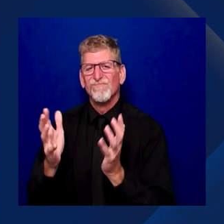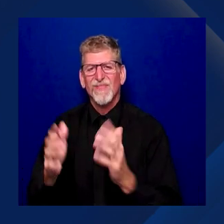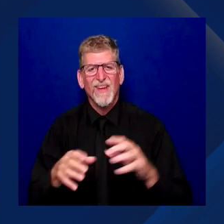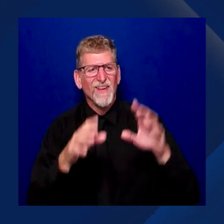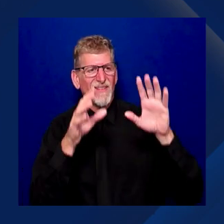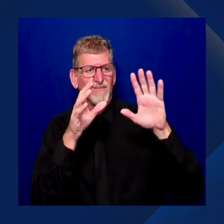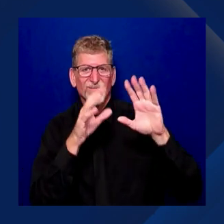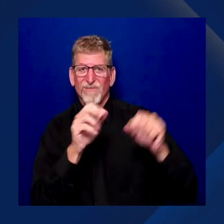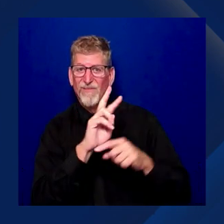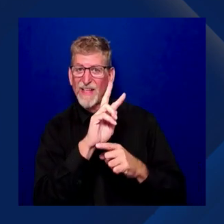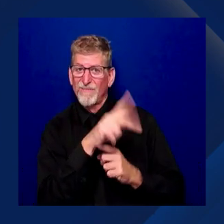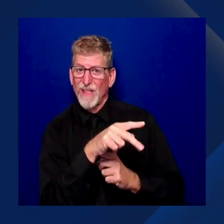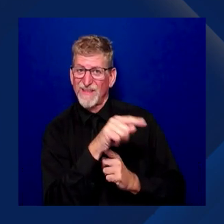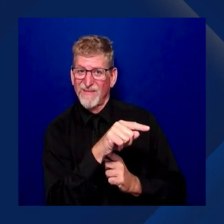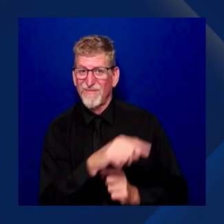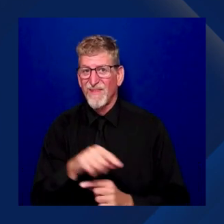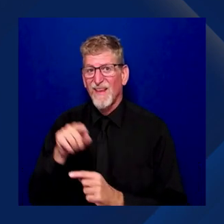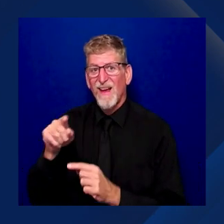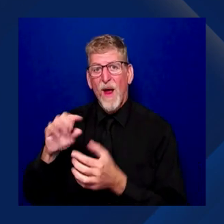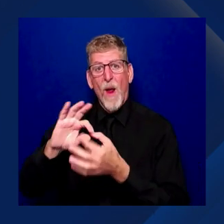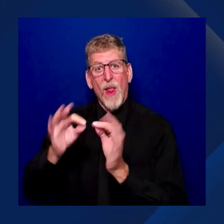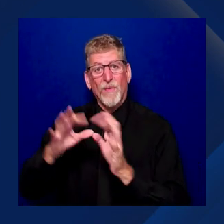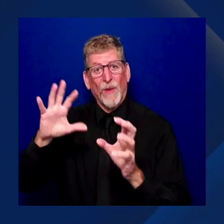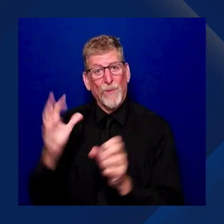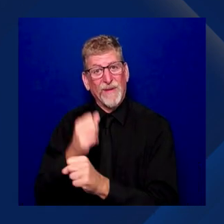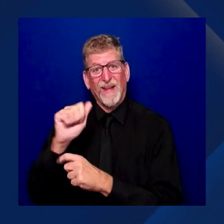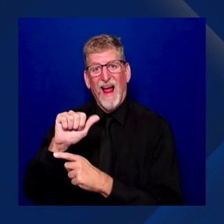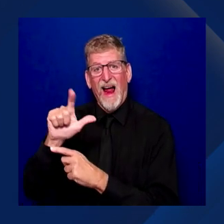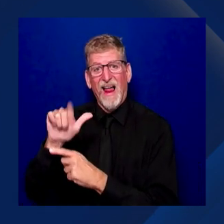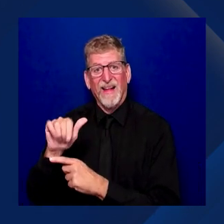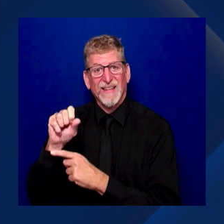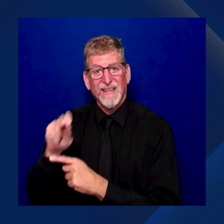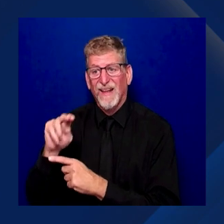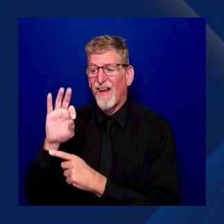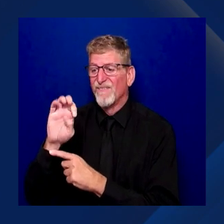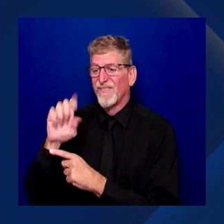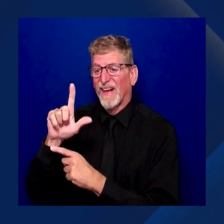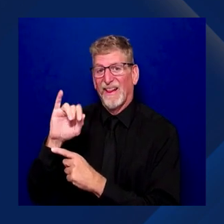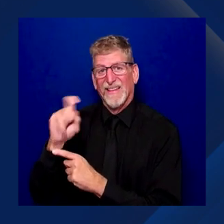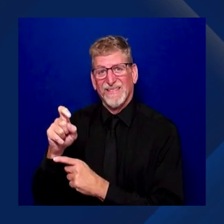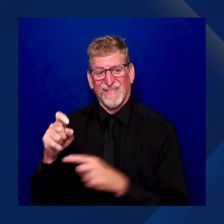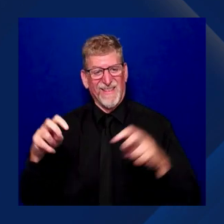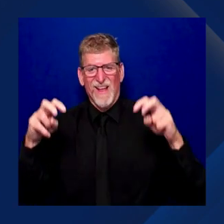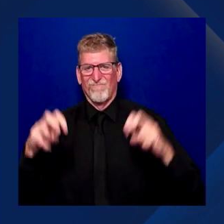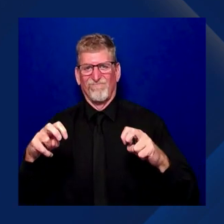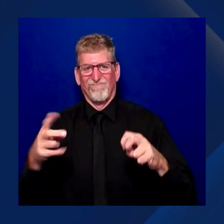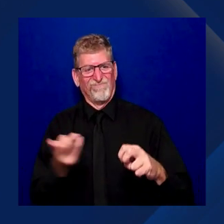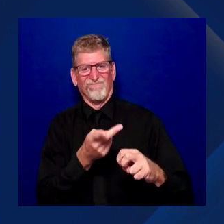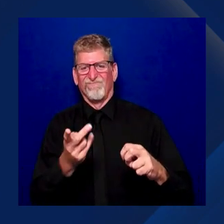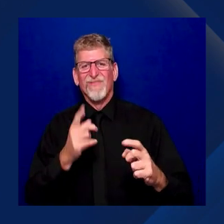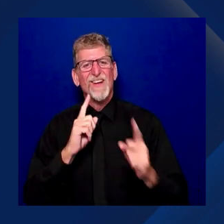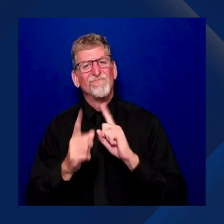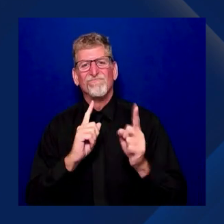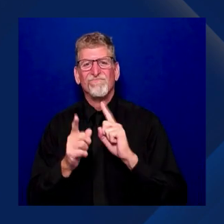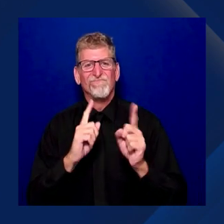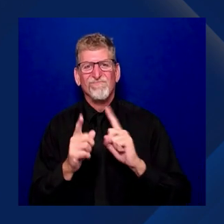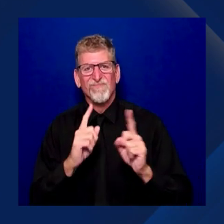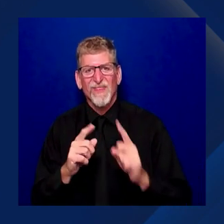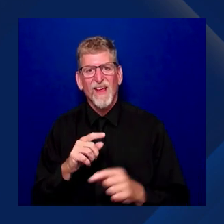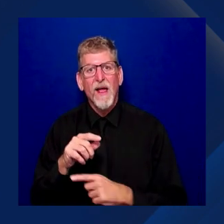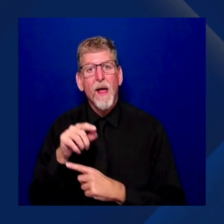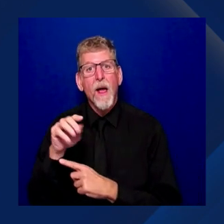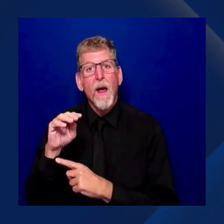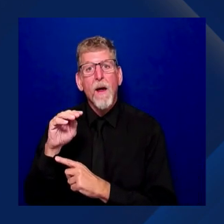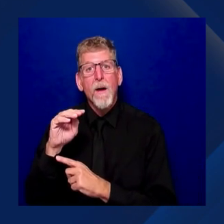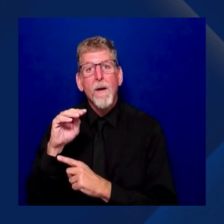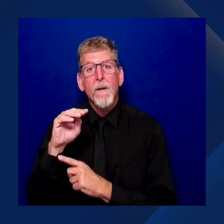Felix. Maternal health, and more specifically, the health of our nation's mothers and children, have long been a passion for